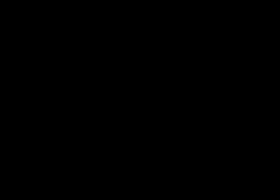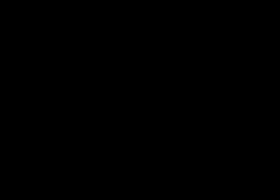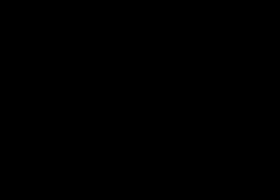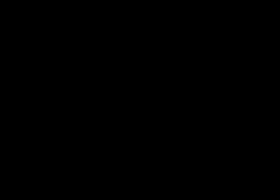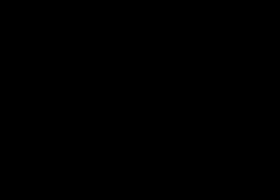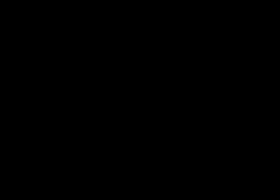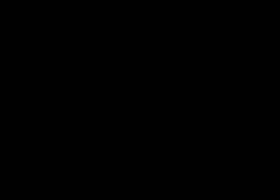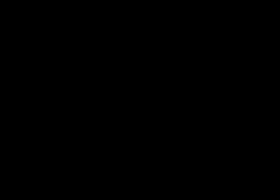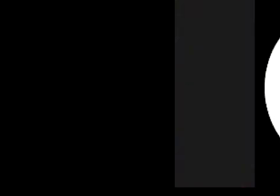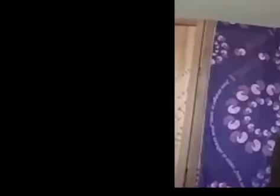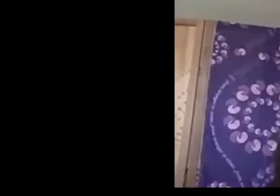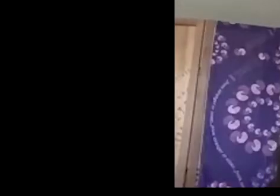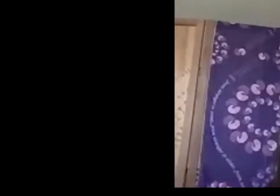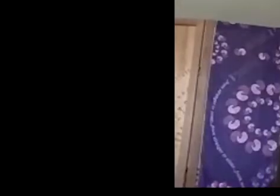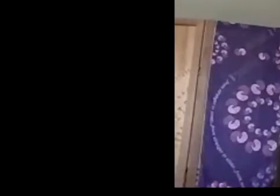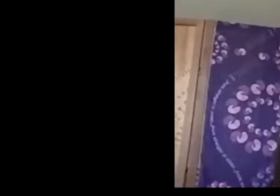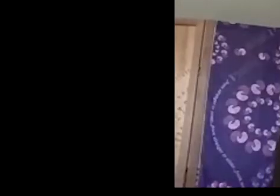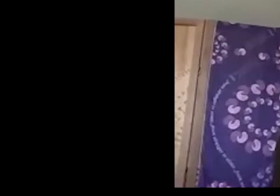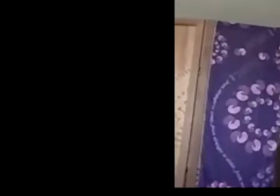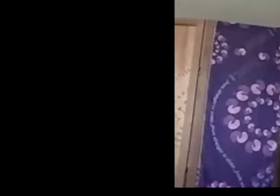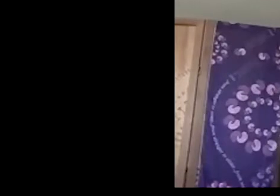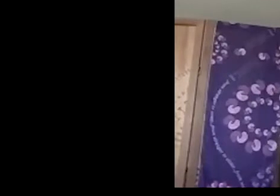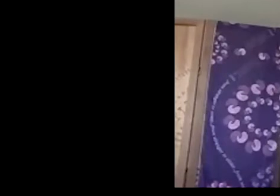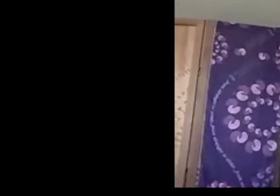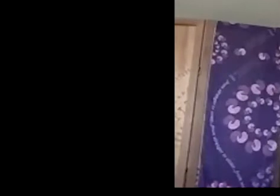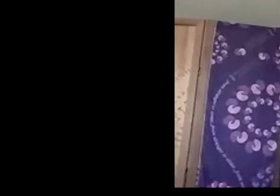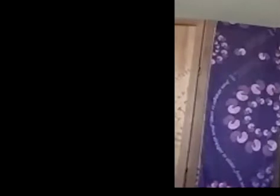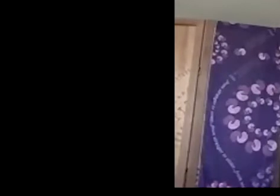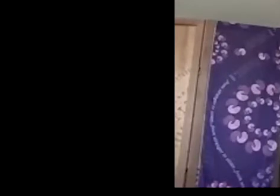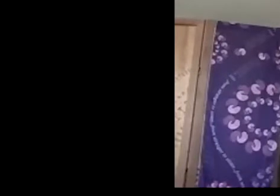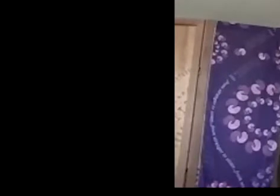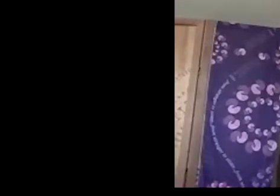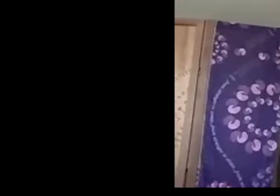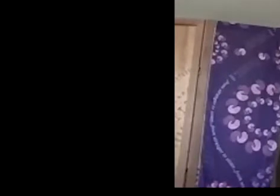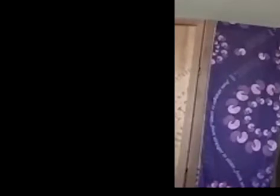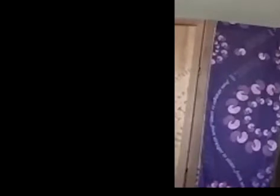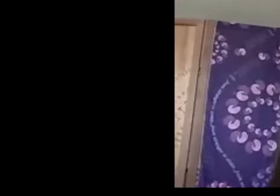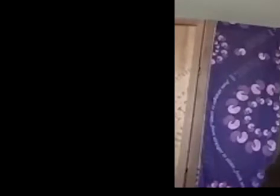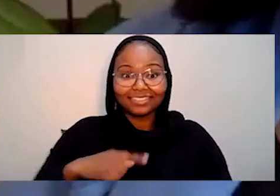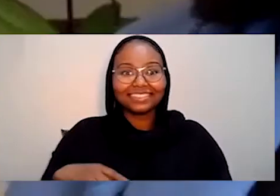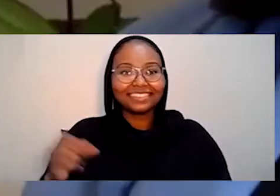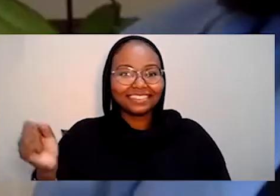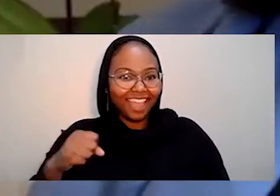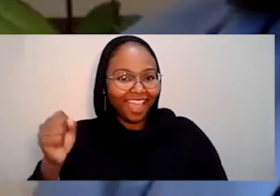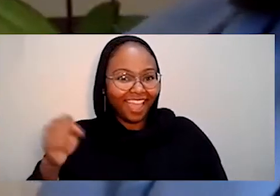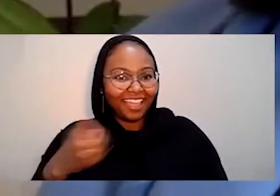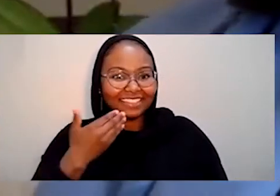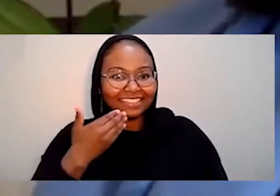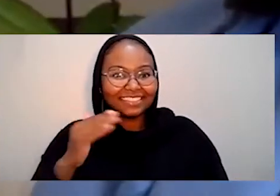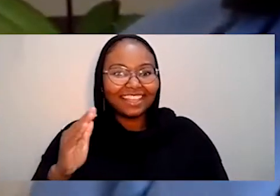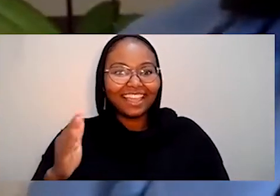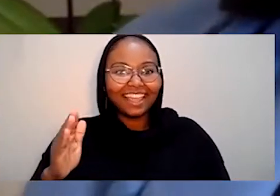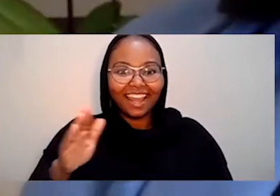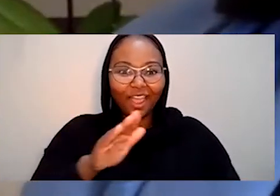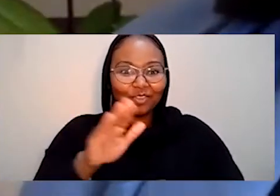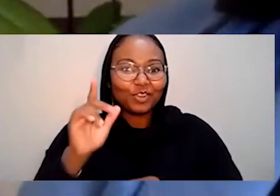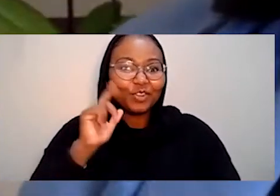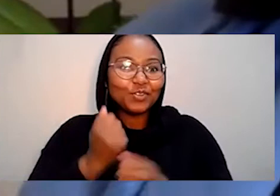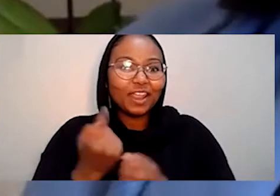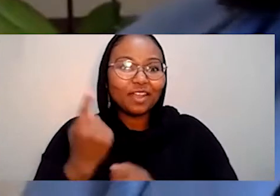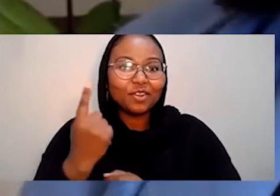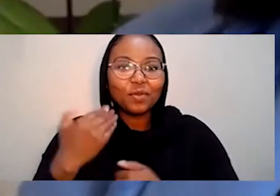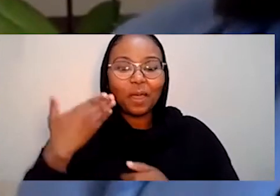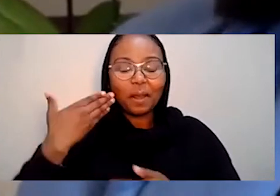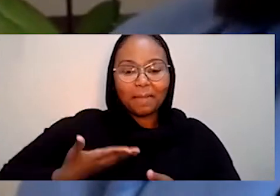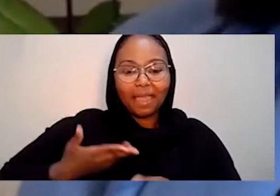Faustin Davis, who is joining us. Yes. Good afternoon, everyone. My name is Anne Faustin